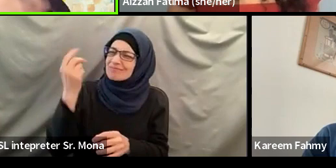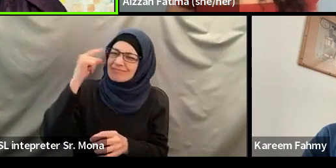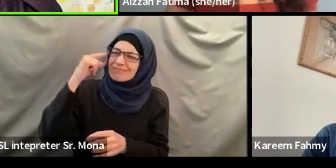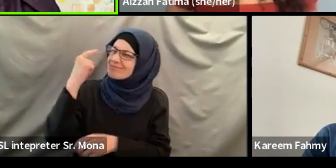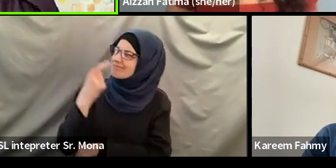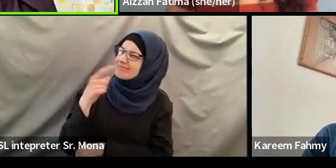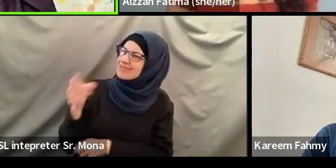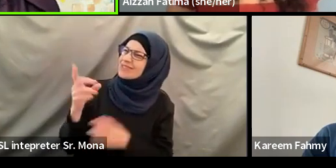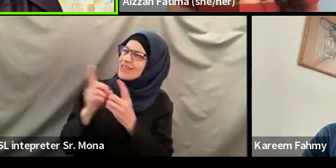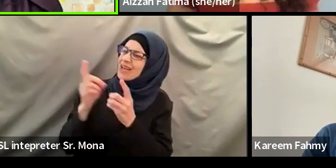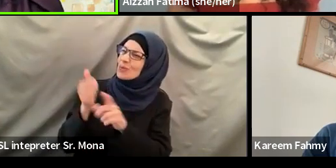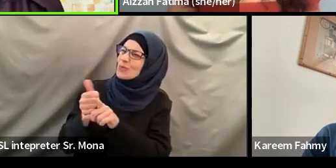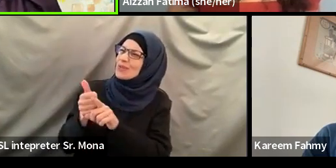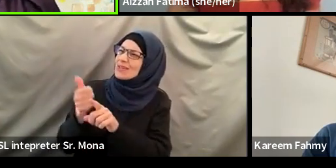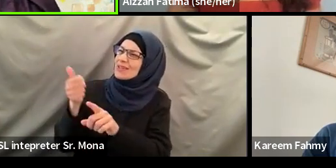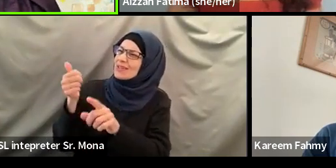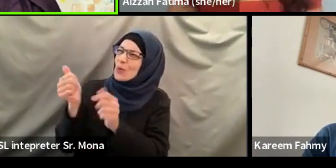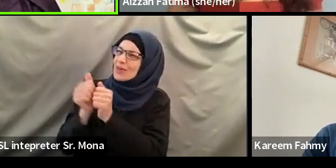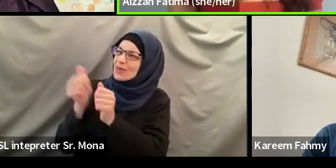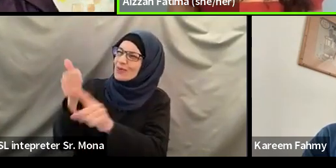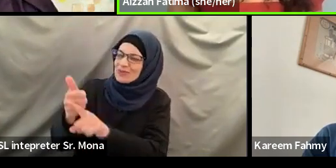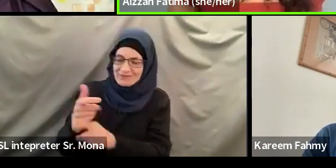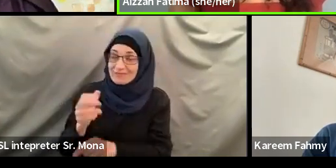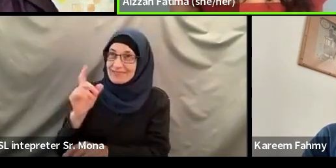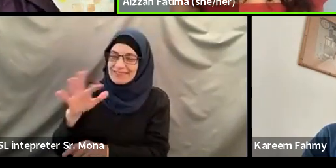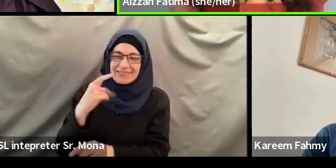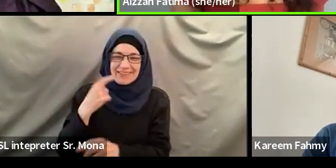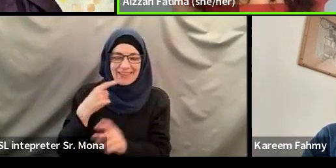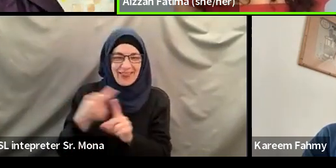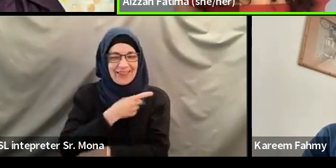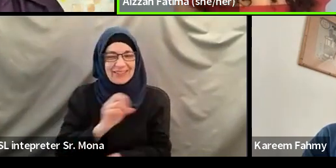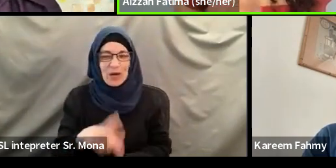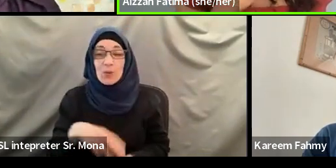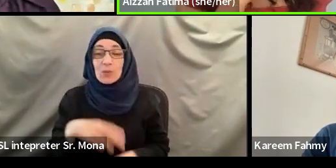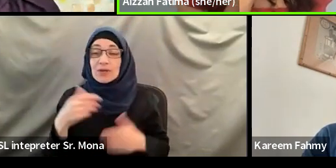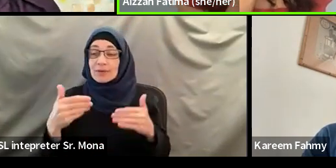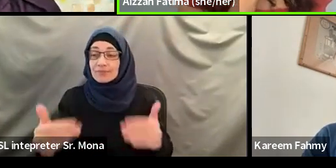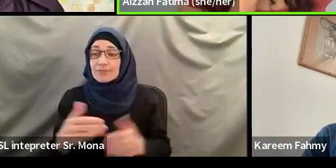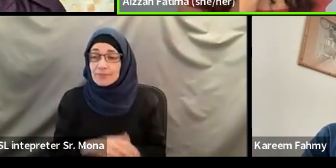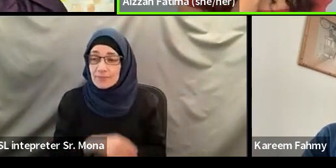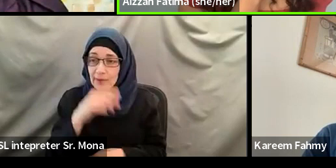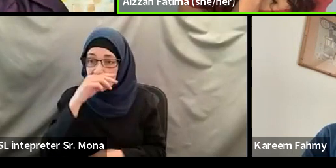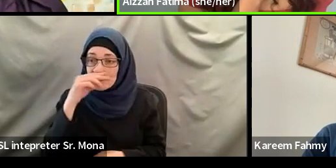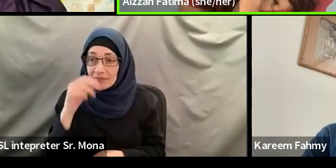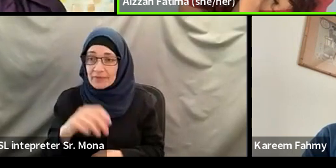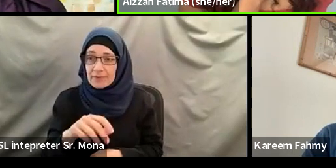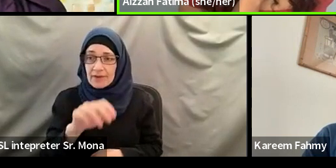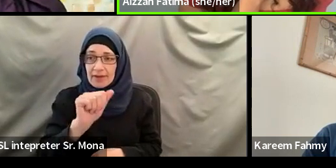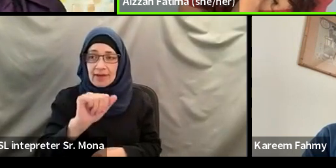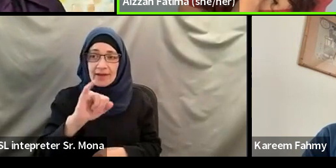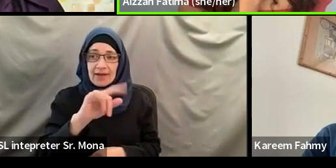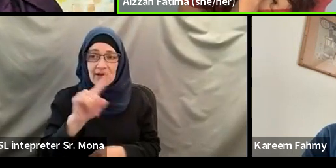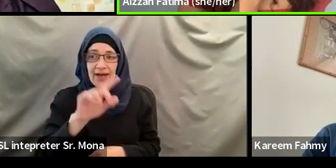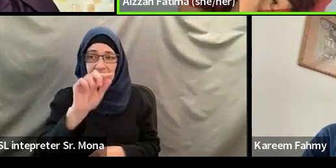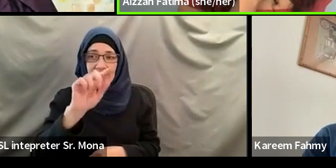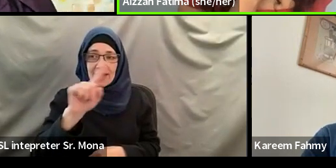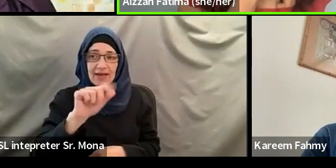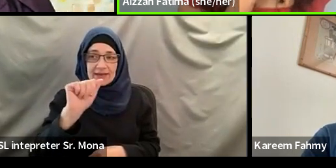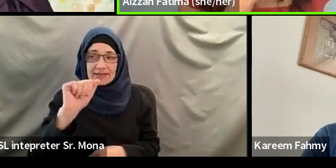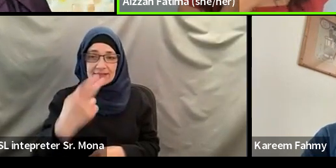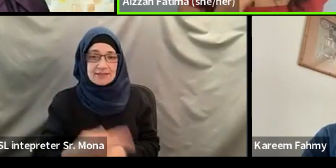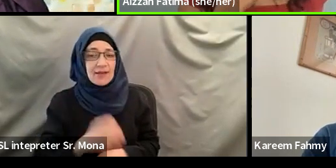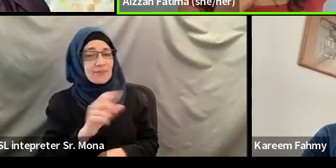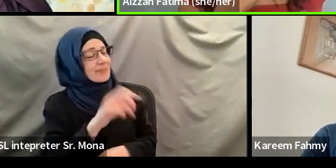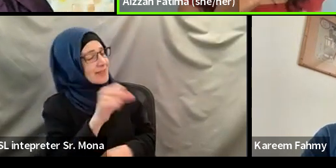yourself. Aiza, please go ahead. Yeah, just to, Arti, that was really beautifully said. Thank you for saying that, you know, and just to